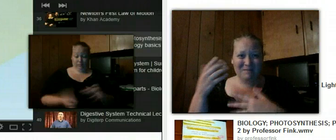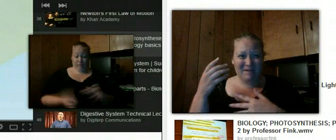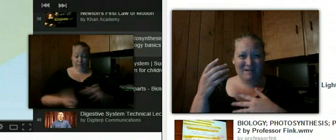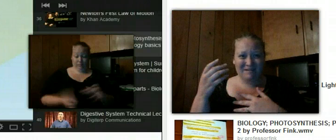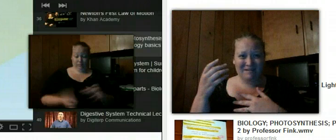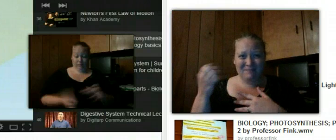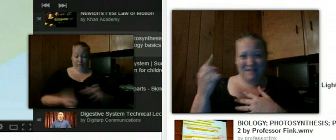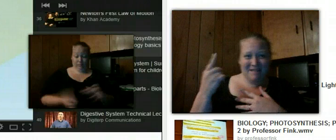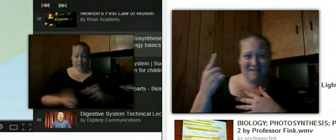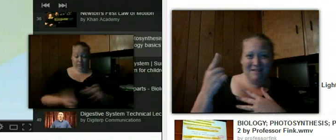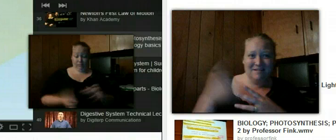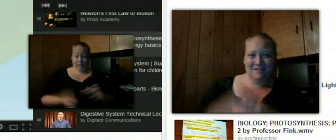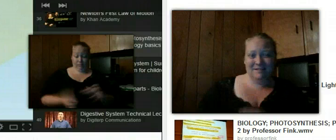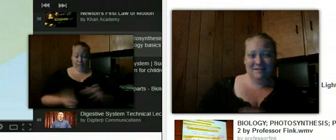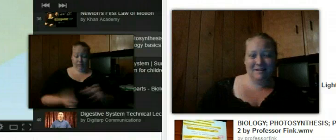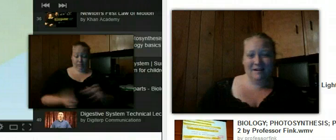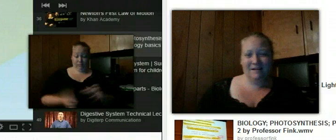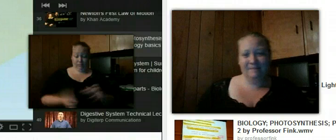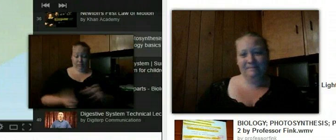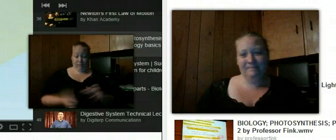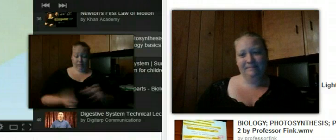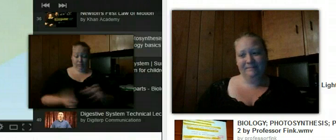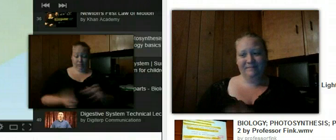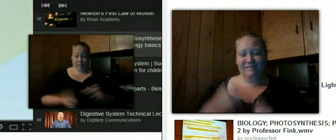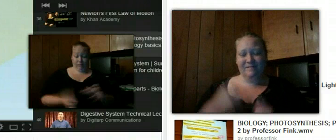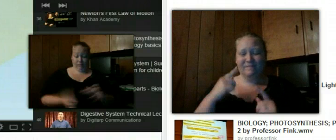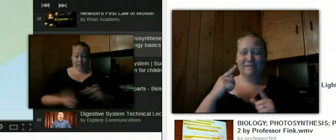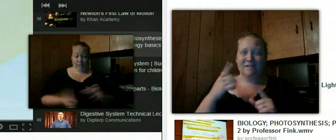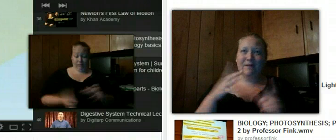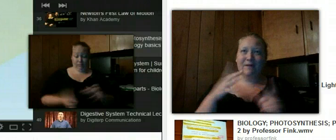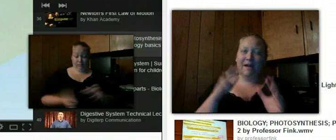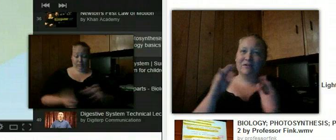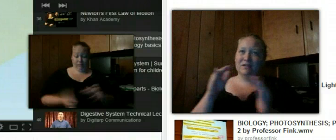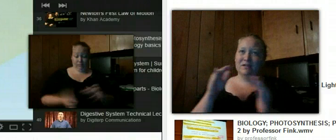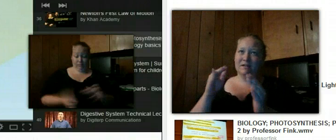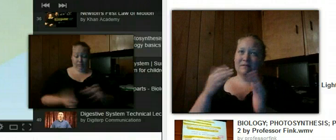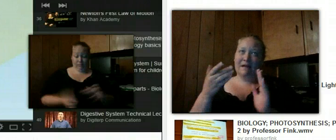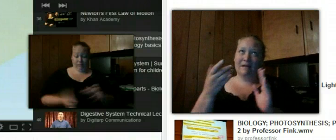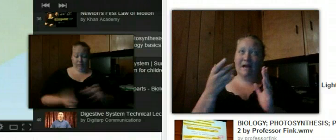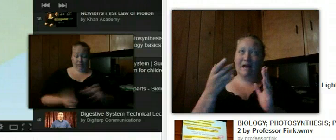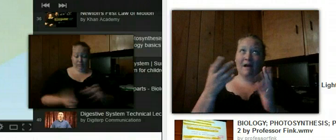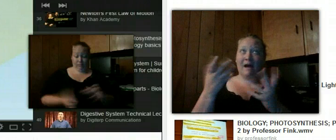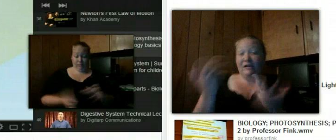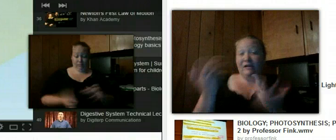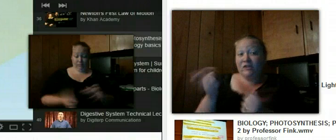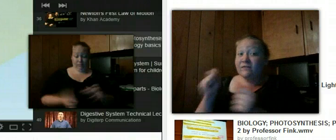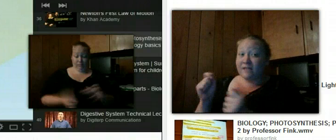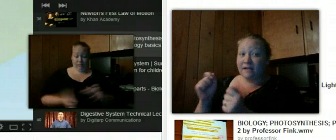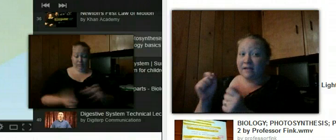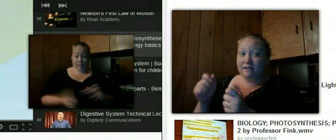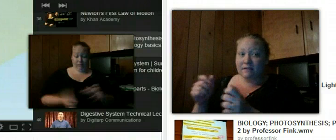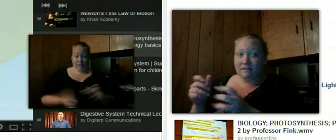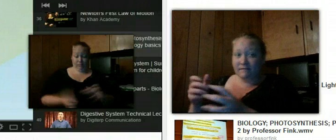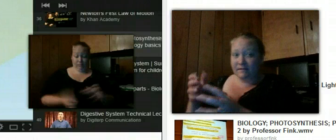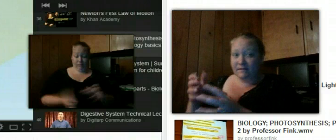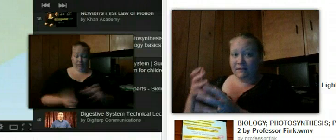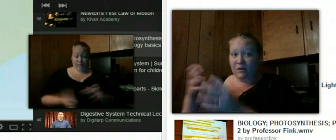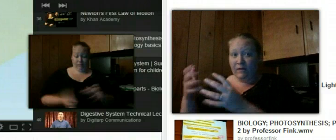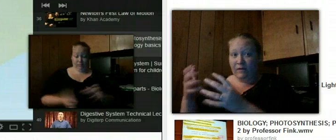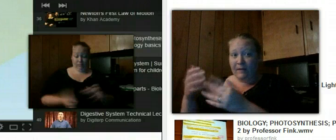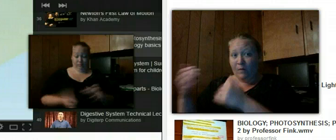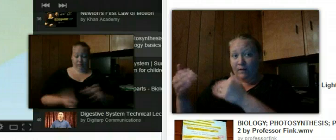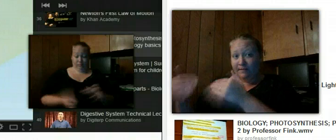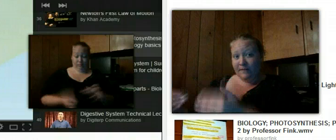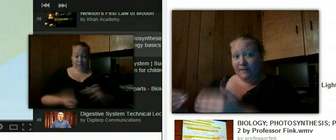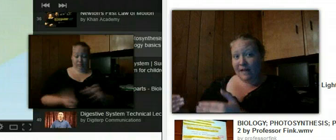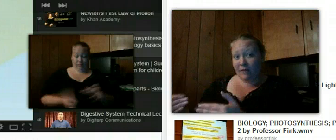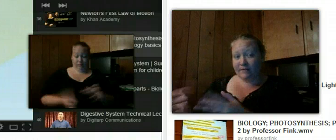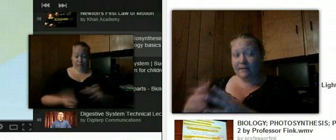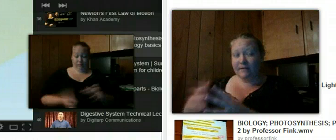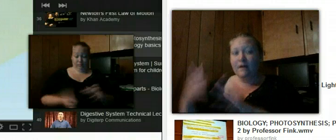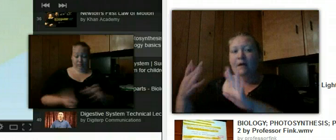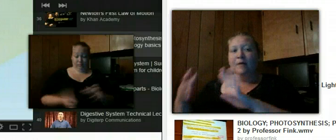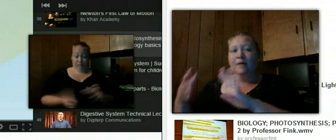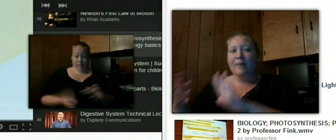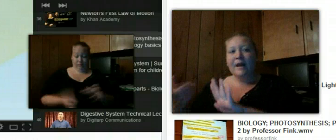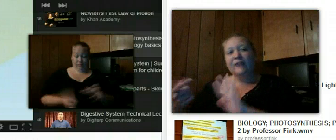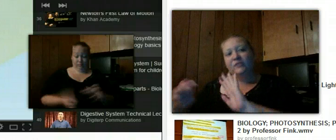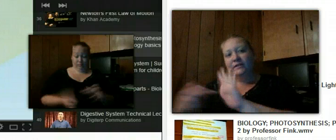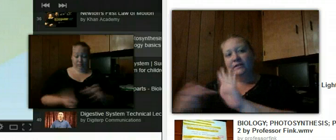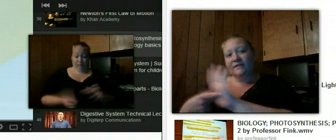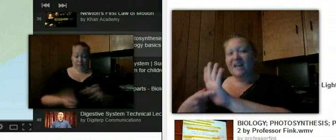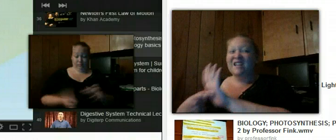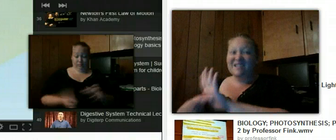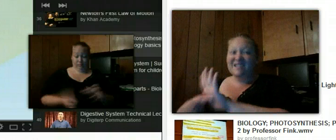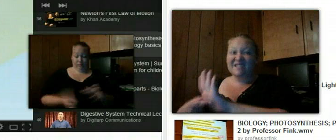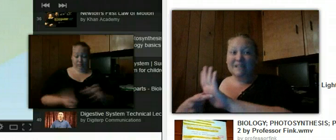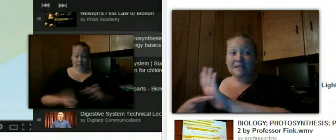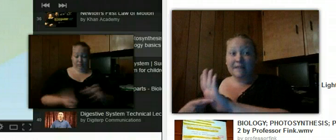didn't really make sense. So yeah, I shift it to know that I'm on something else, but